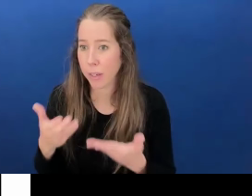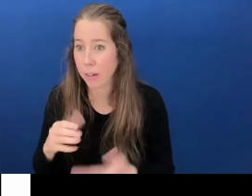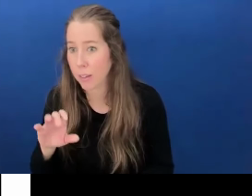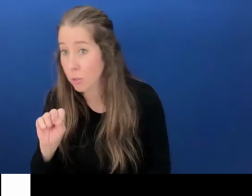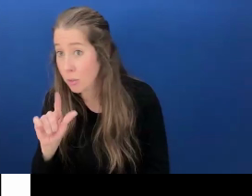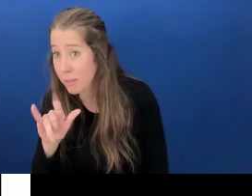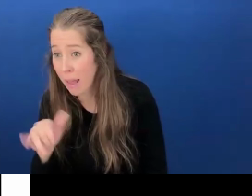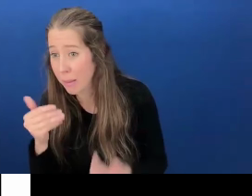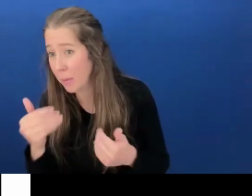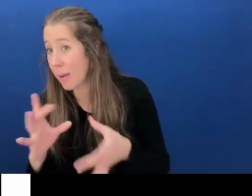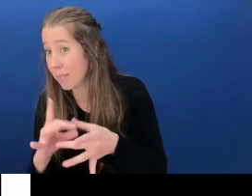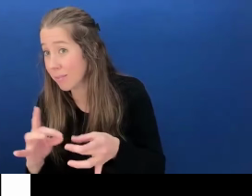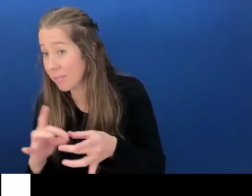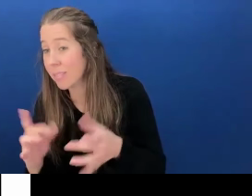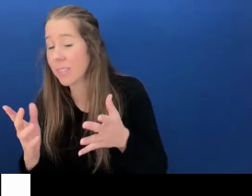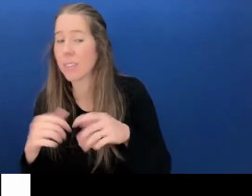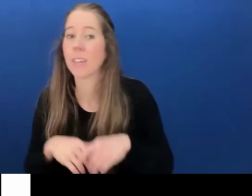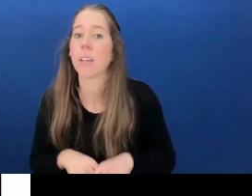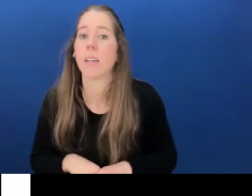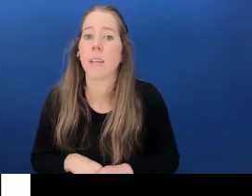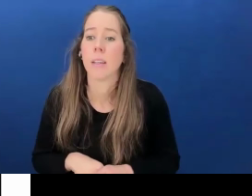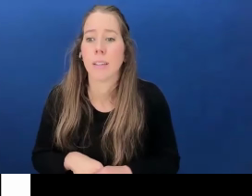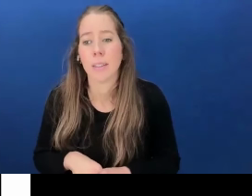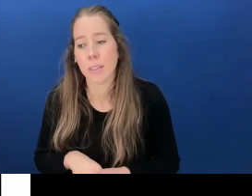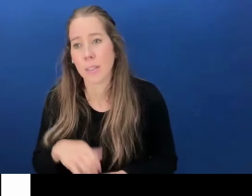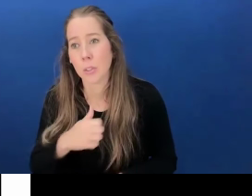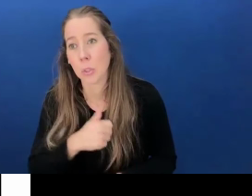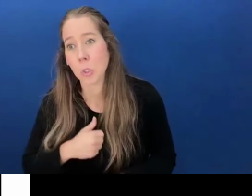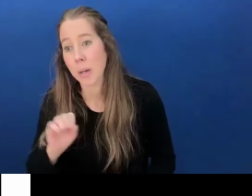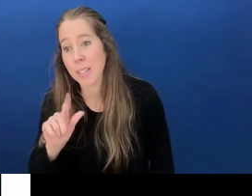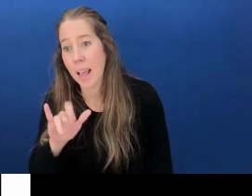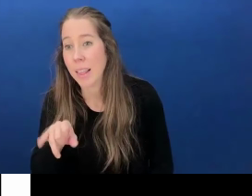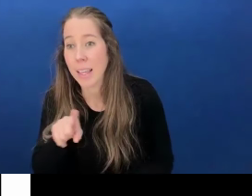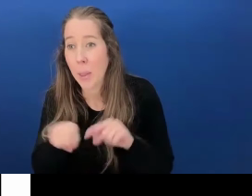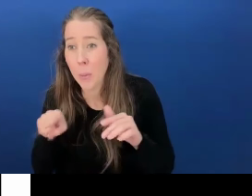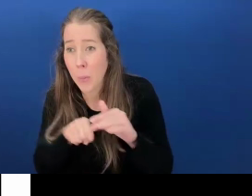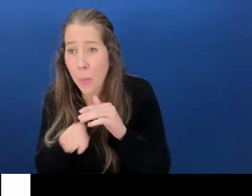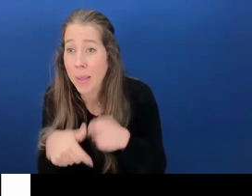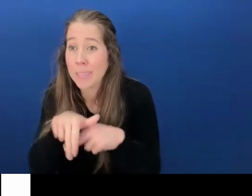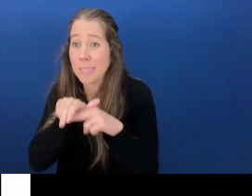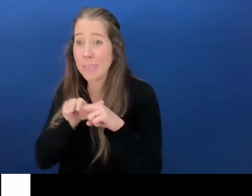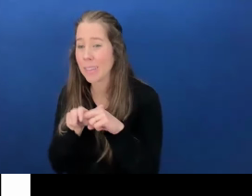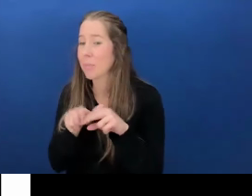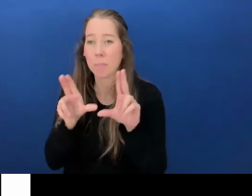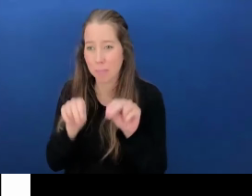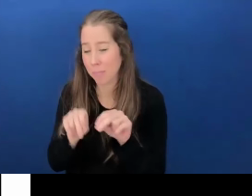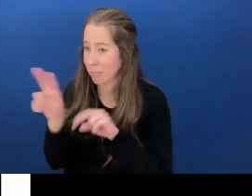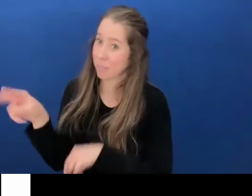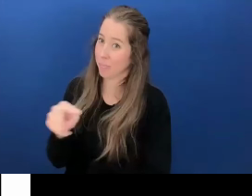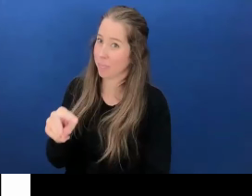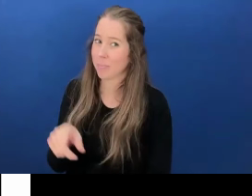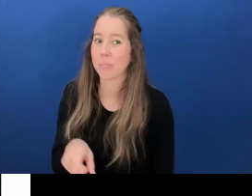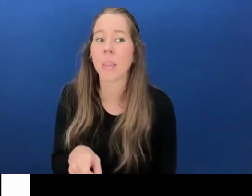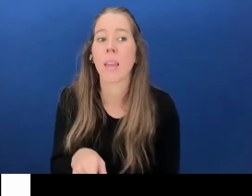at some point. There might be questions. Sorry, Sally, you don't get to quietly slip in here. But within